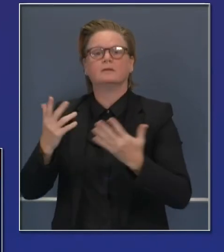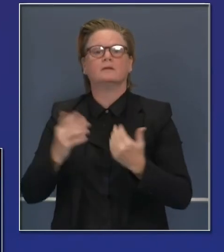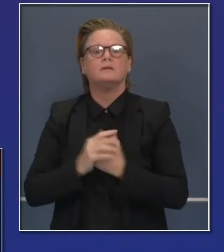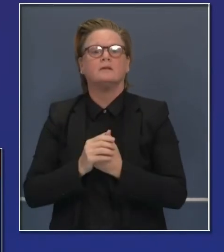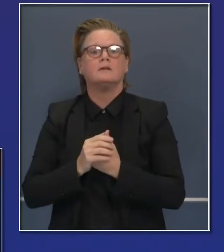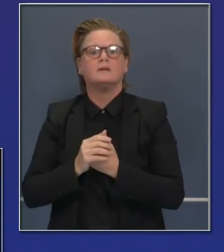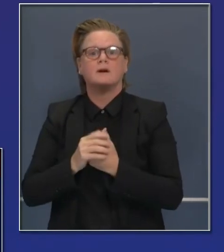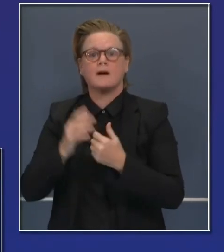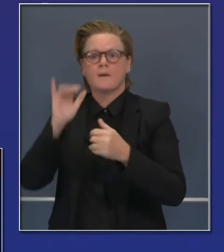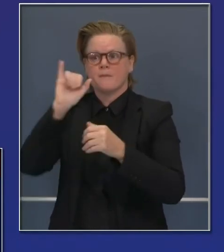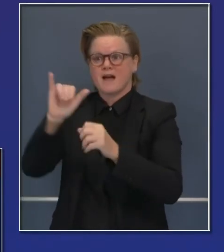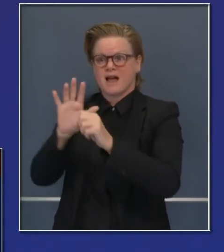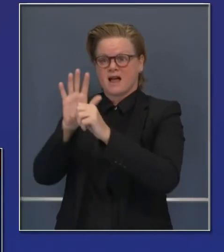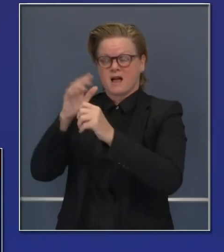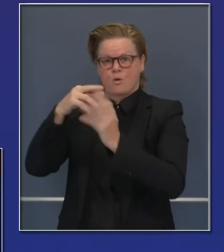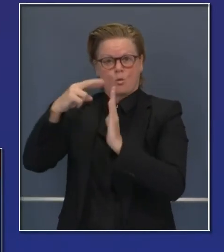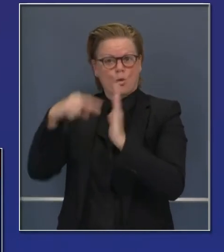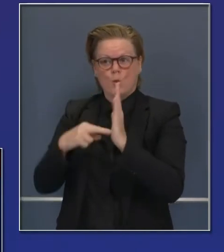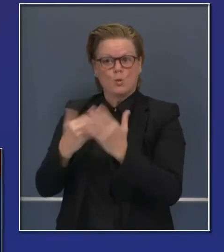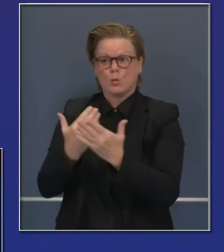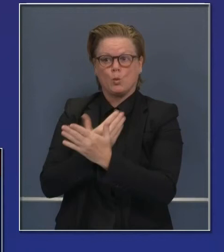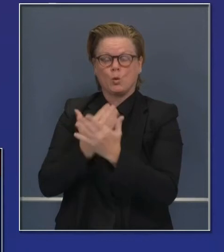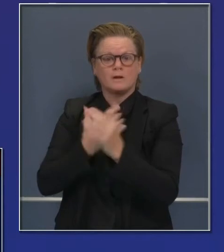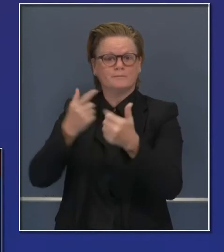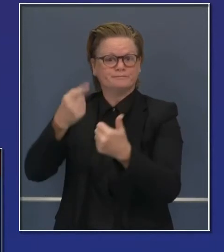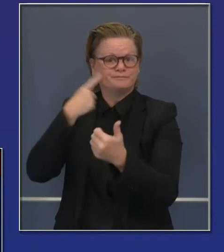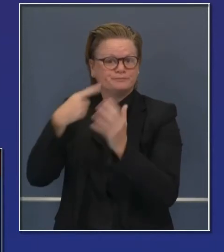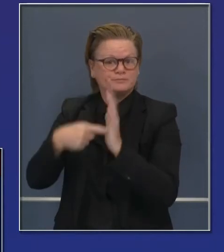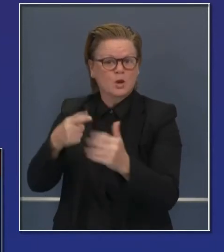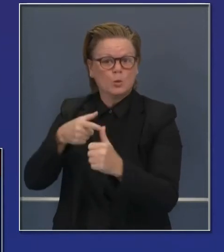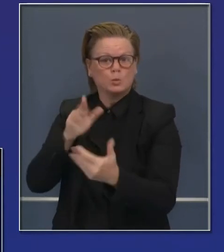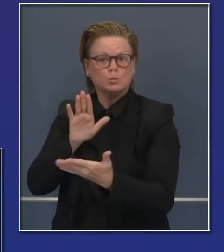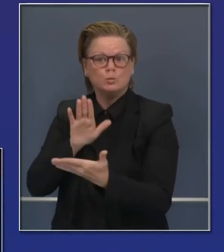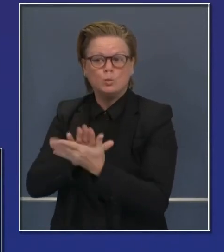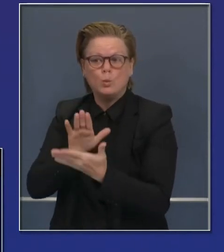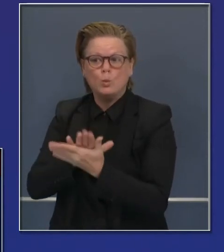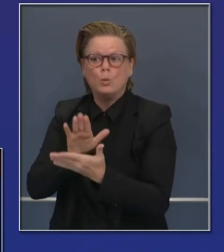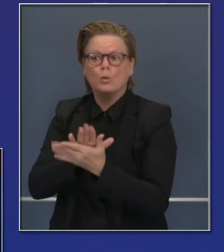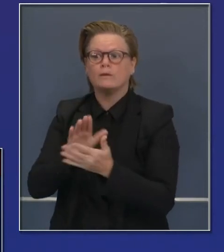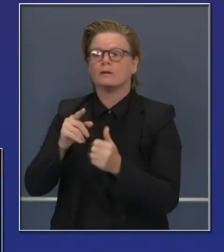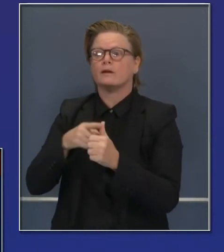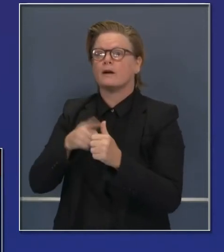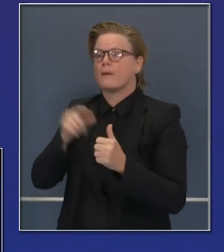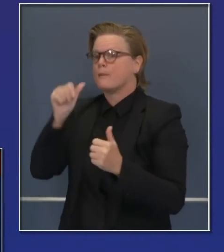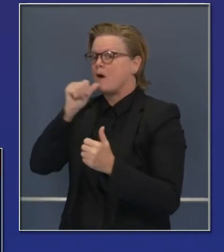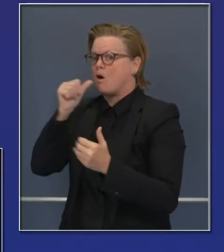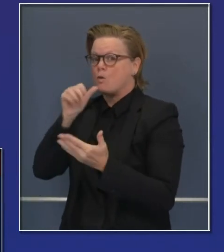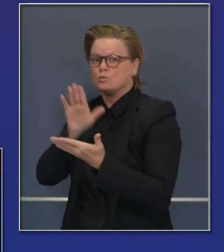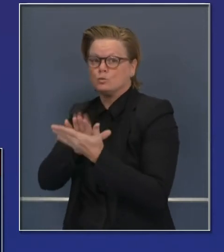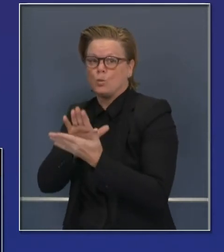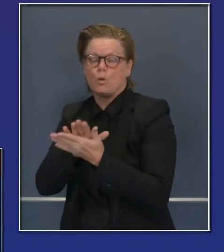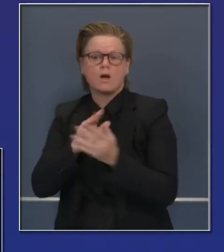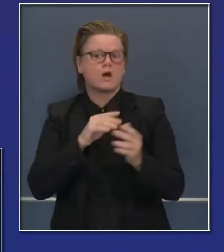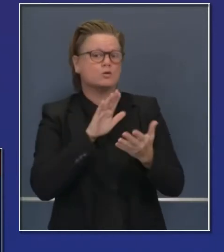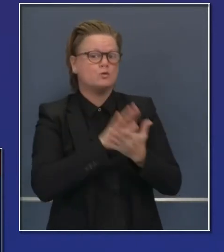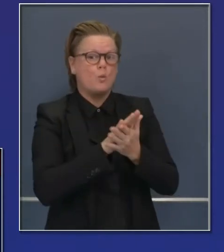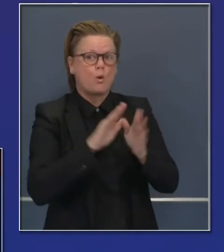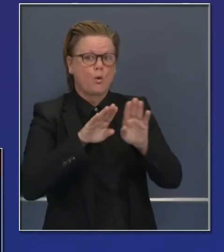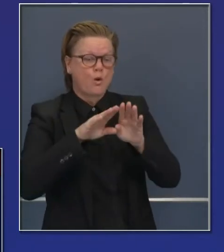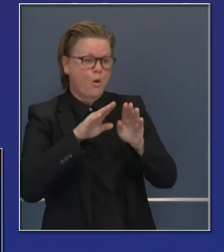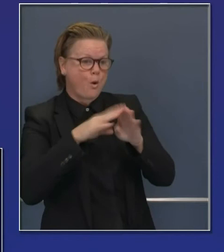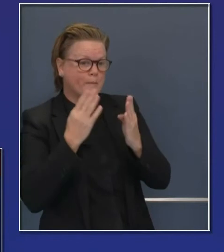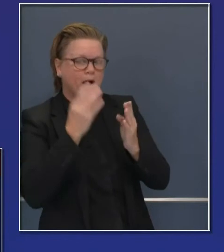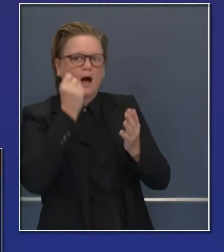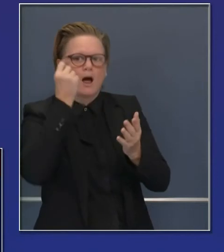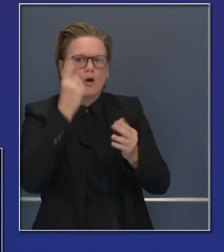schools, bars closed, schools opened that have received waivers with the appropriate oversight and safety protocols